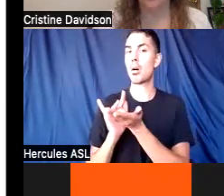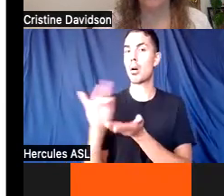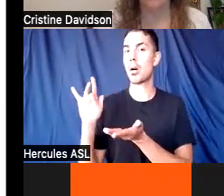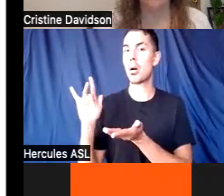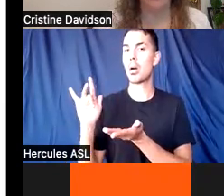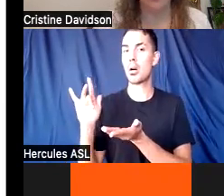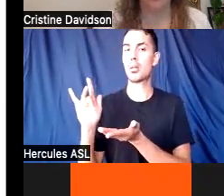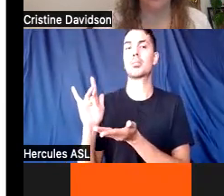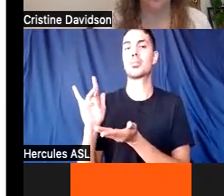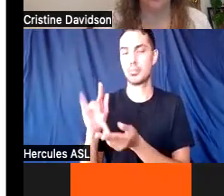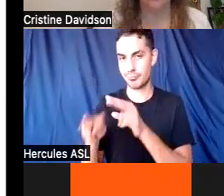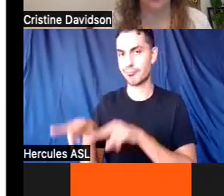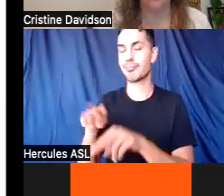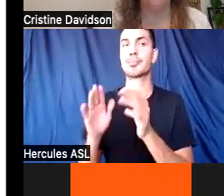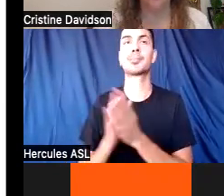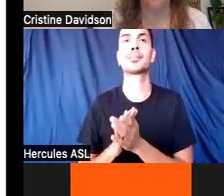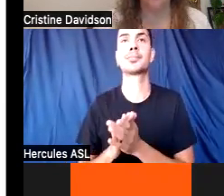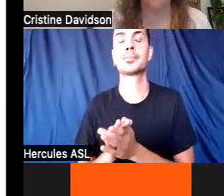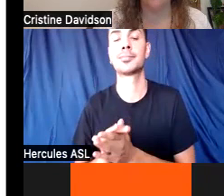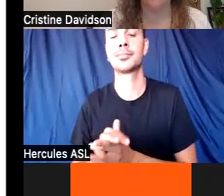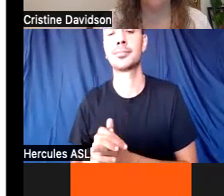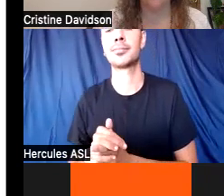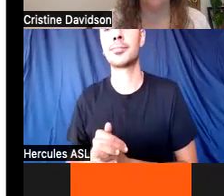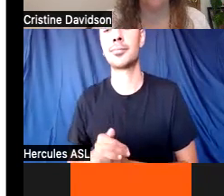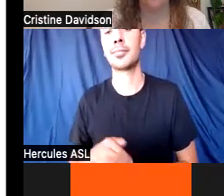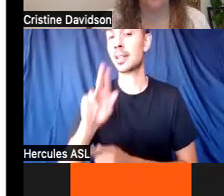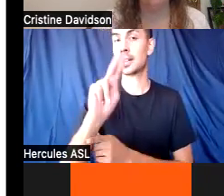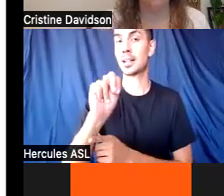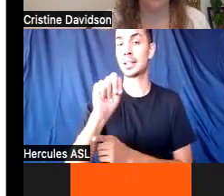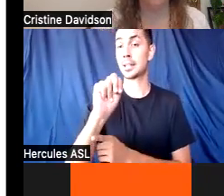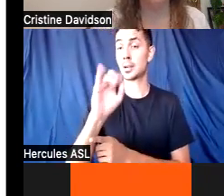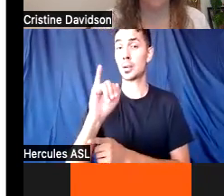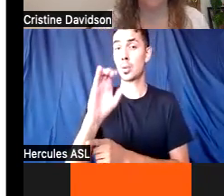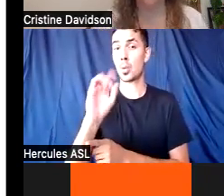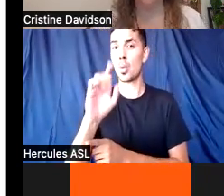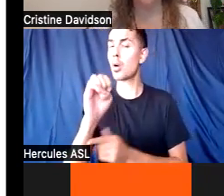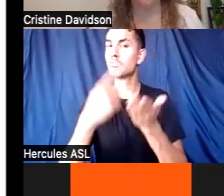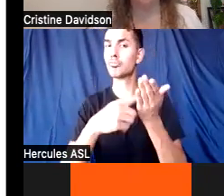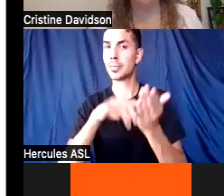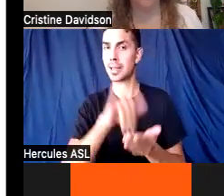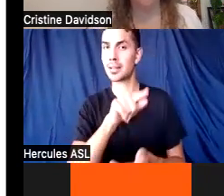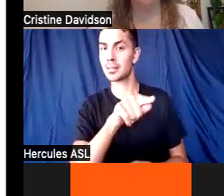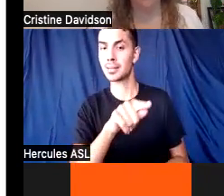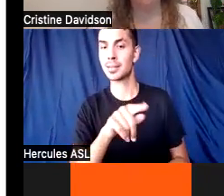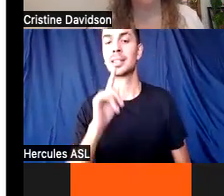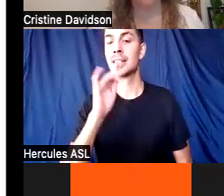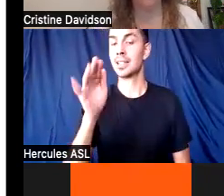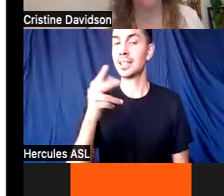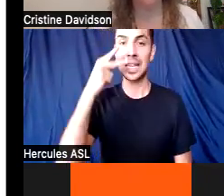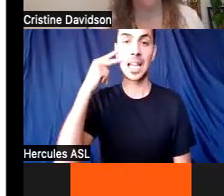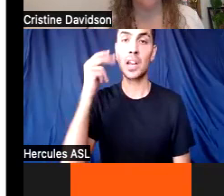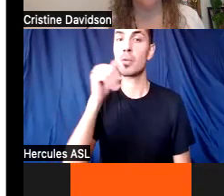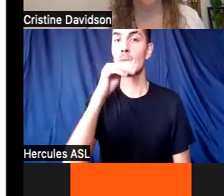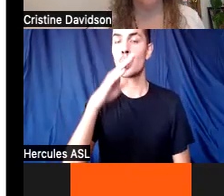Yeah, Nicole's just talking about that when she did the Garden of Truth interviews with Native women used in prostitution. A lot of them